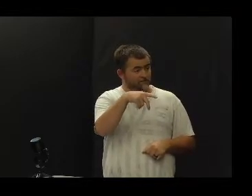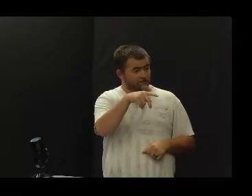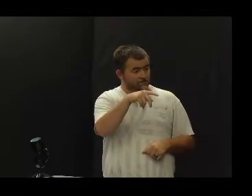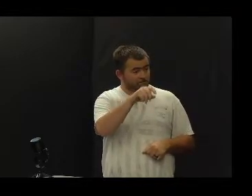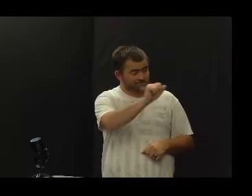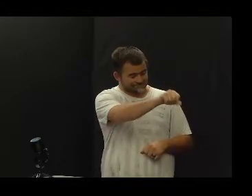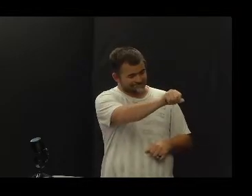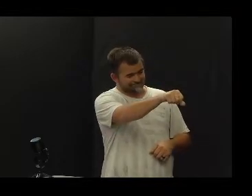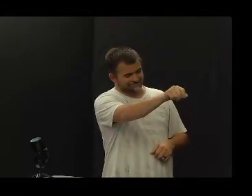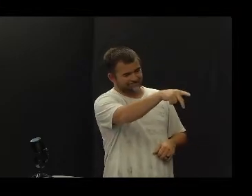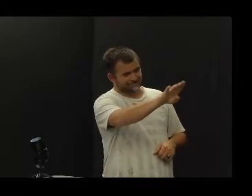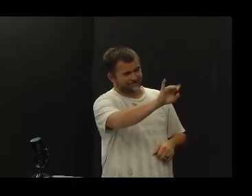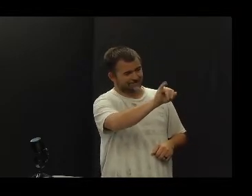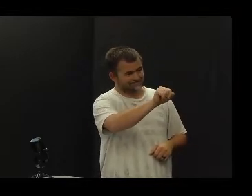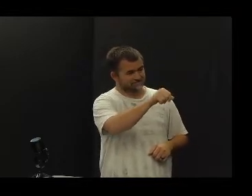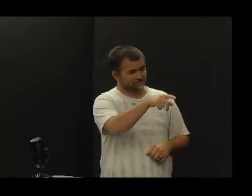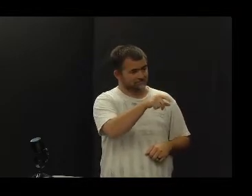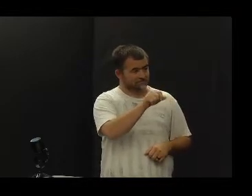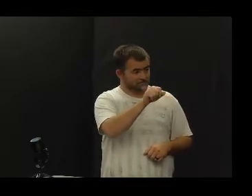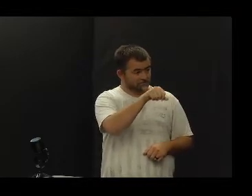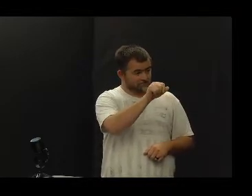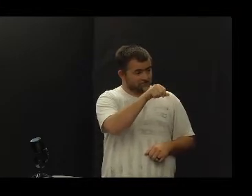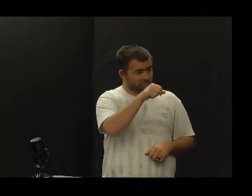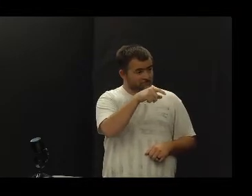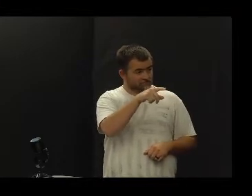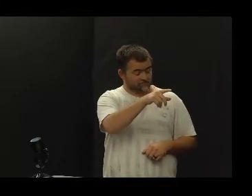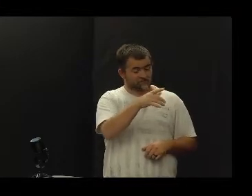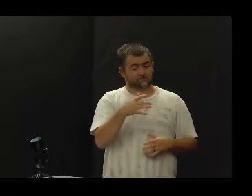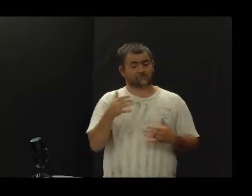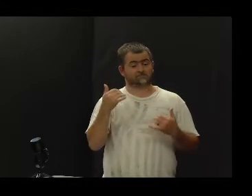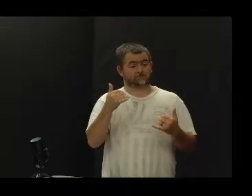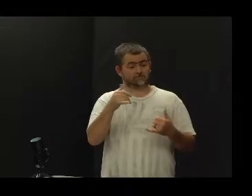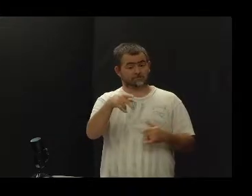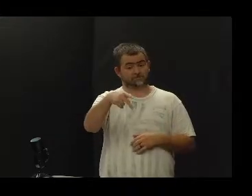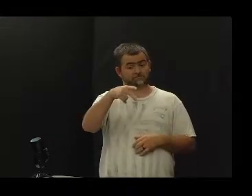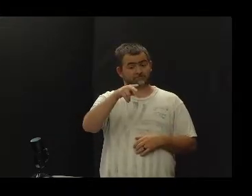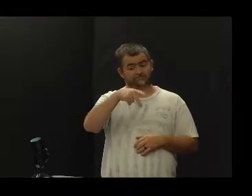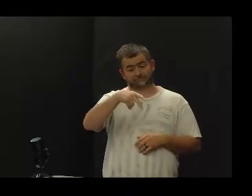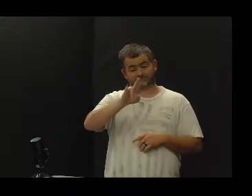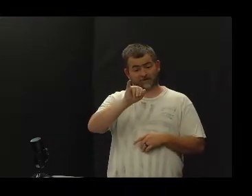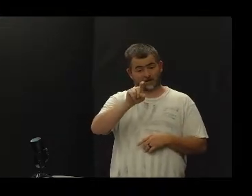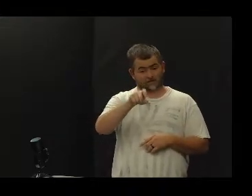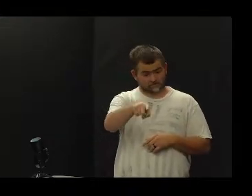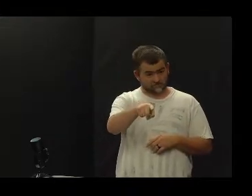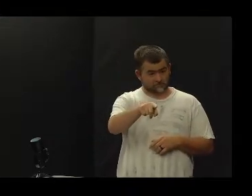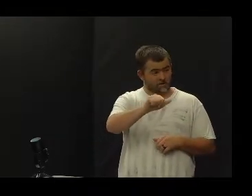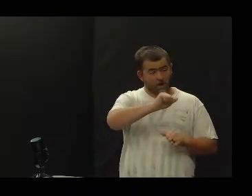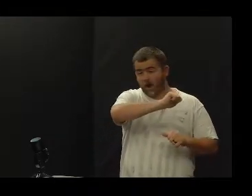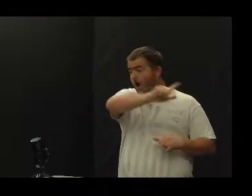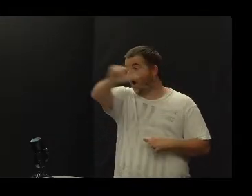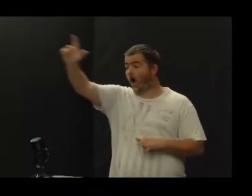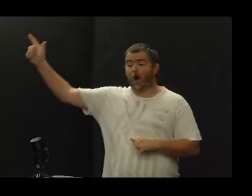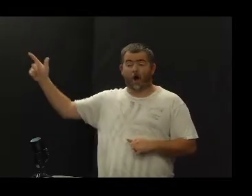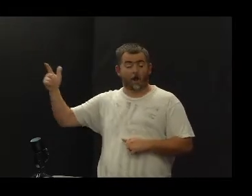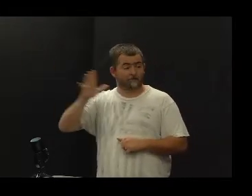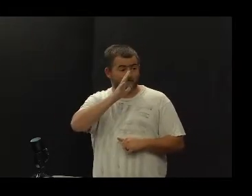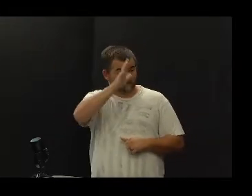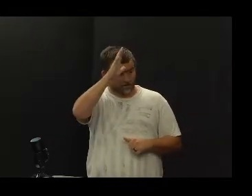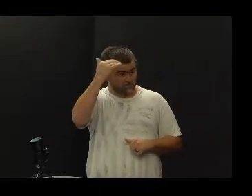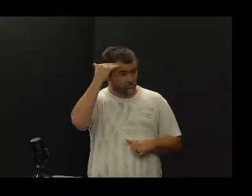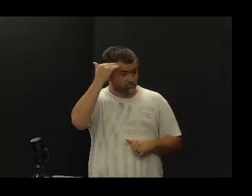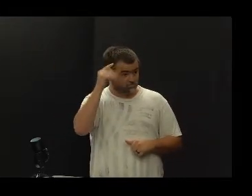Your Pride award system, or the PBIS, that's what it is. Yes, thank you, Scott Hahn. The PBIS award